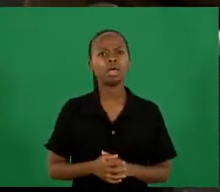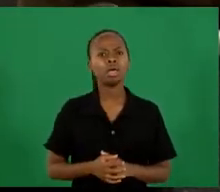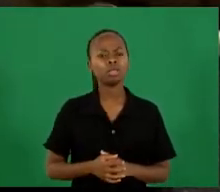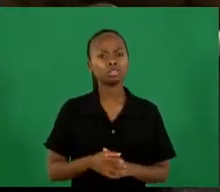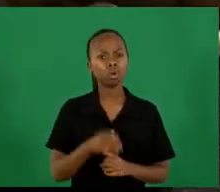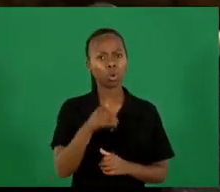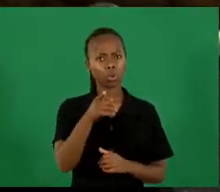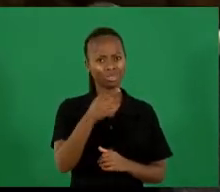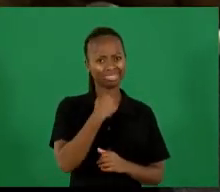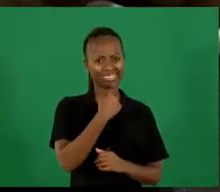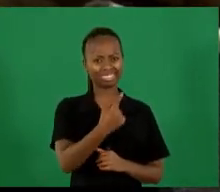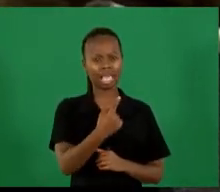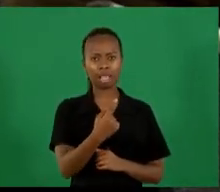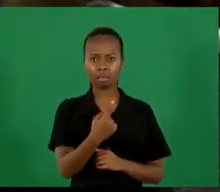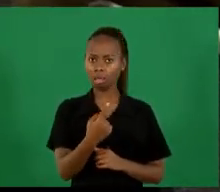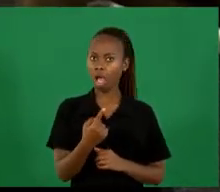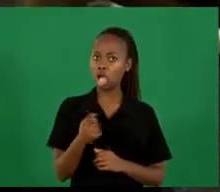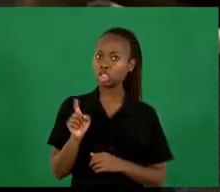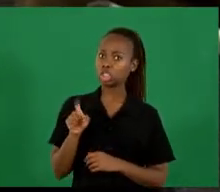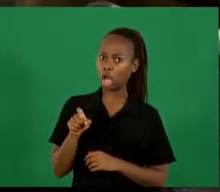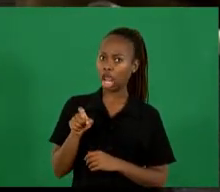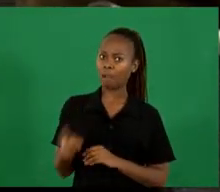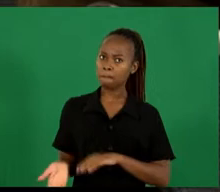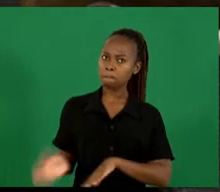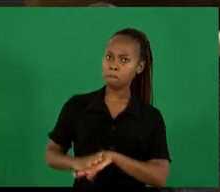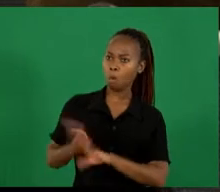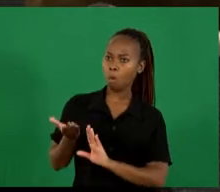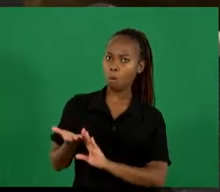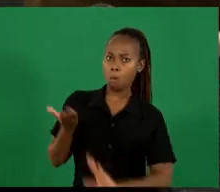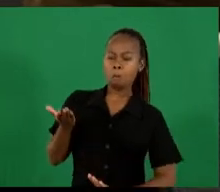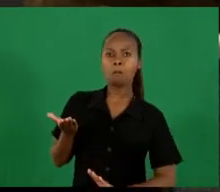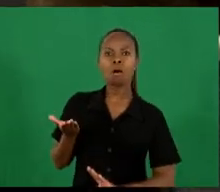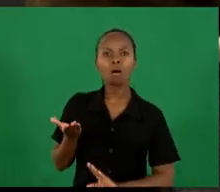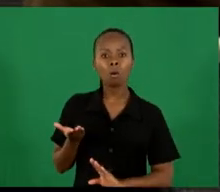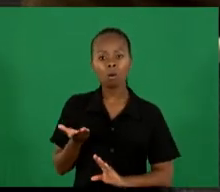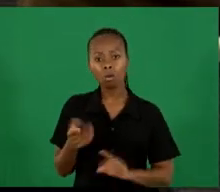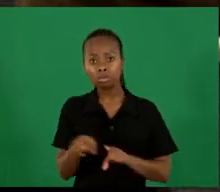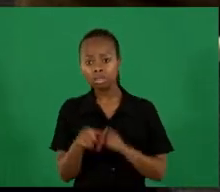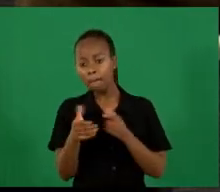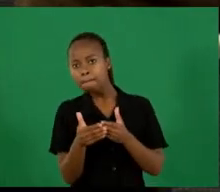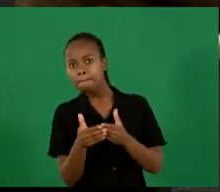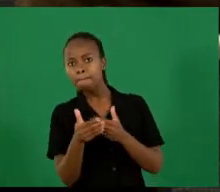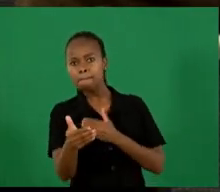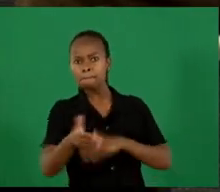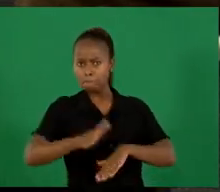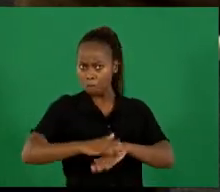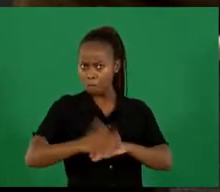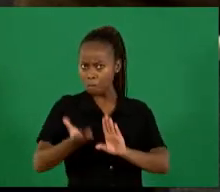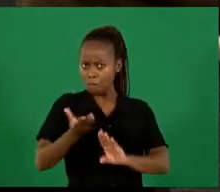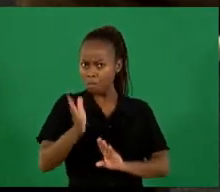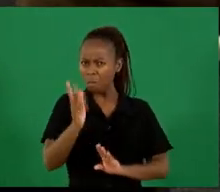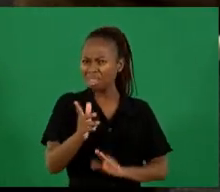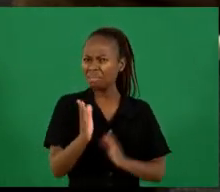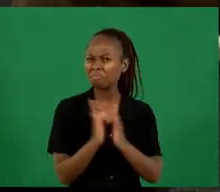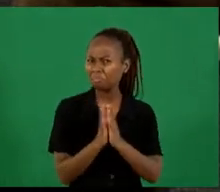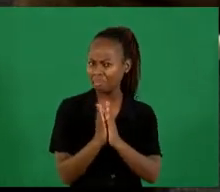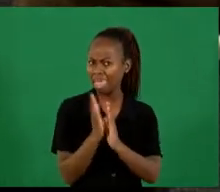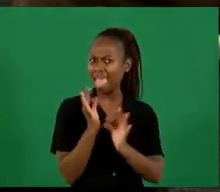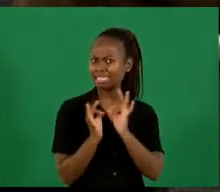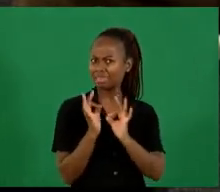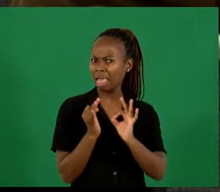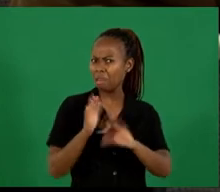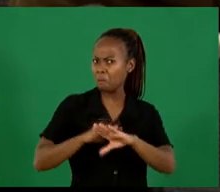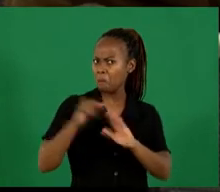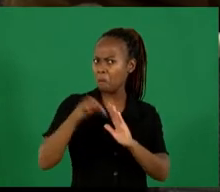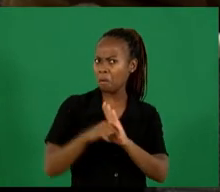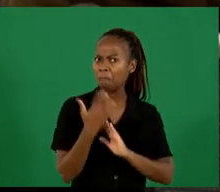suggested a bigger hike was coming. So if you could give us any more detail on that, that would be great. Does